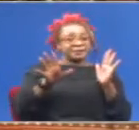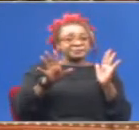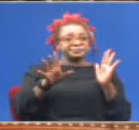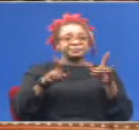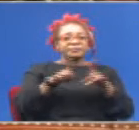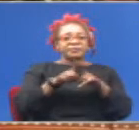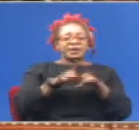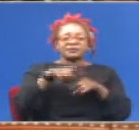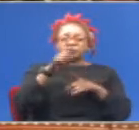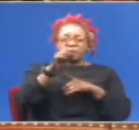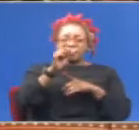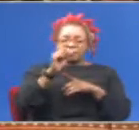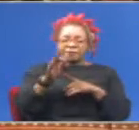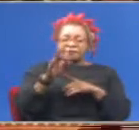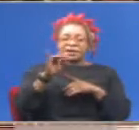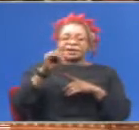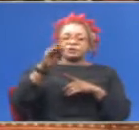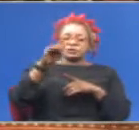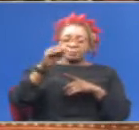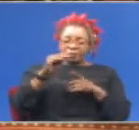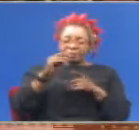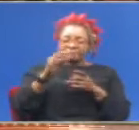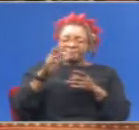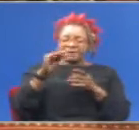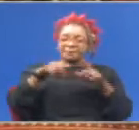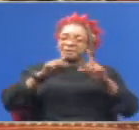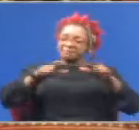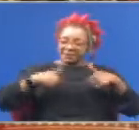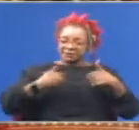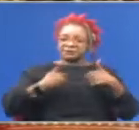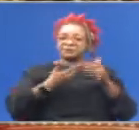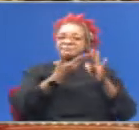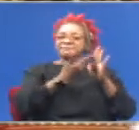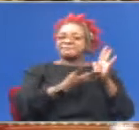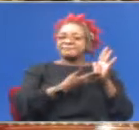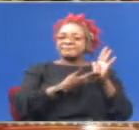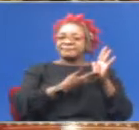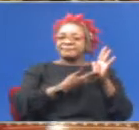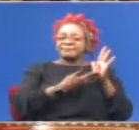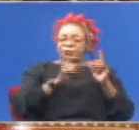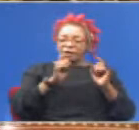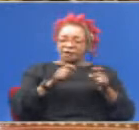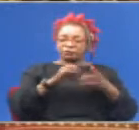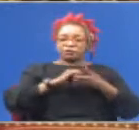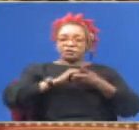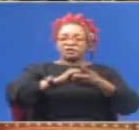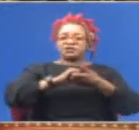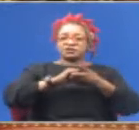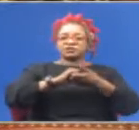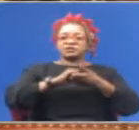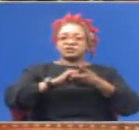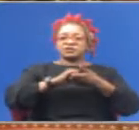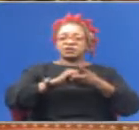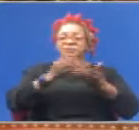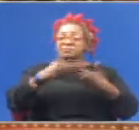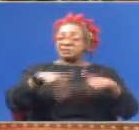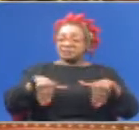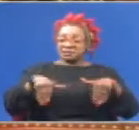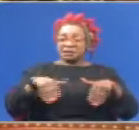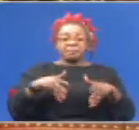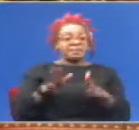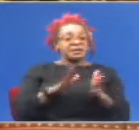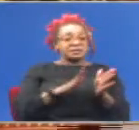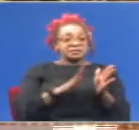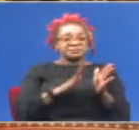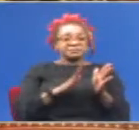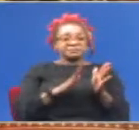our reduced minimum demands. And we are saying that when we engage in a bipartisan manner,